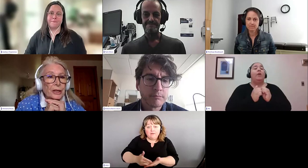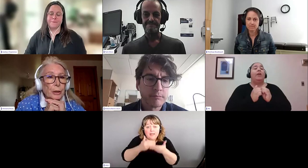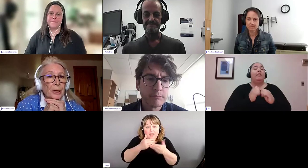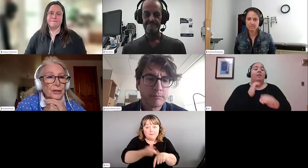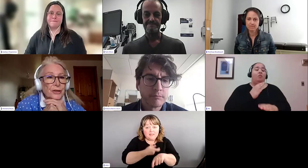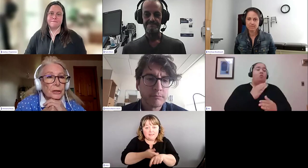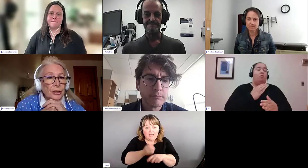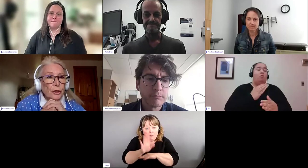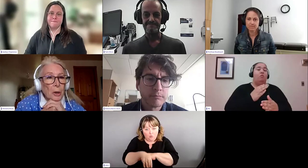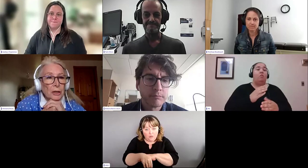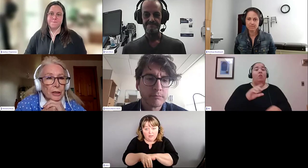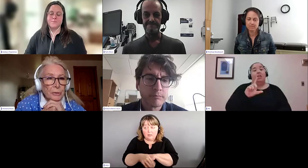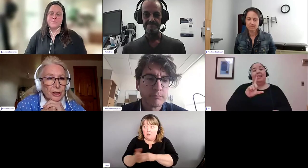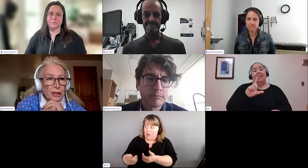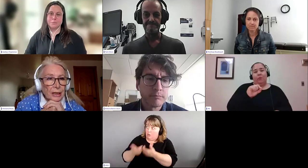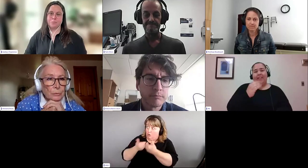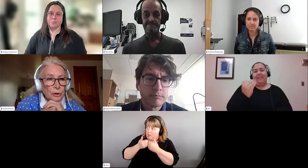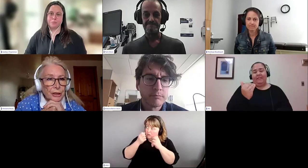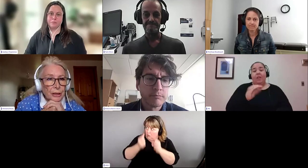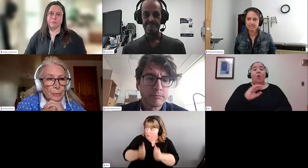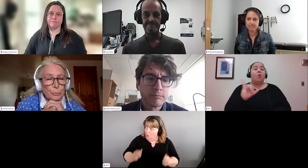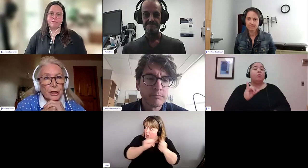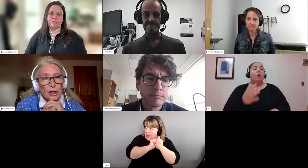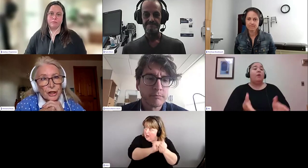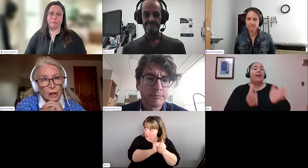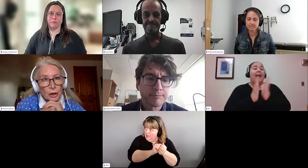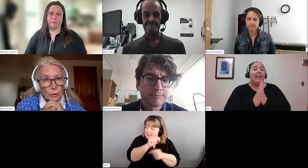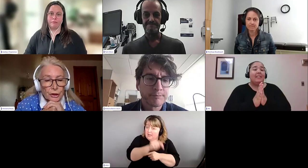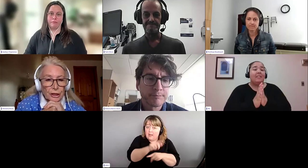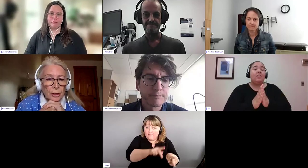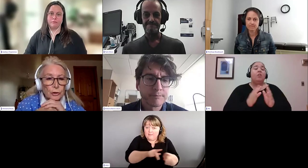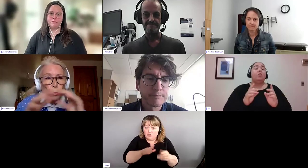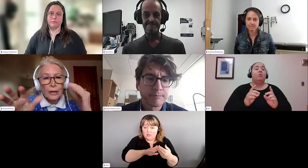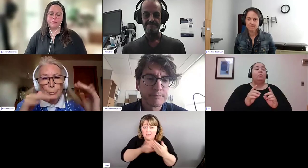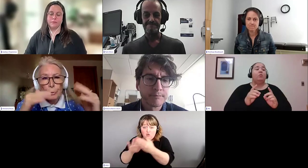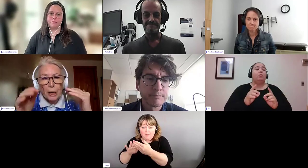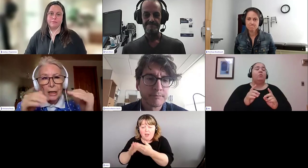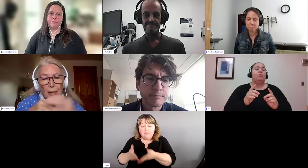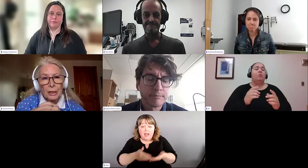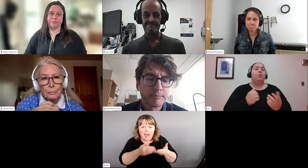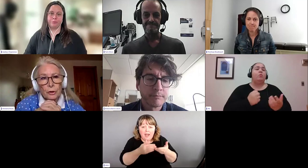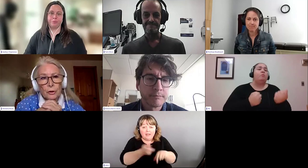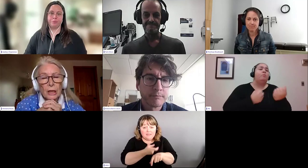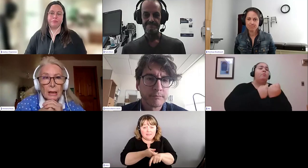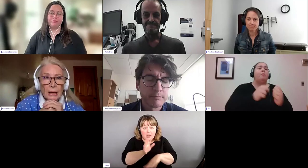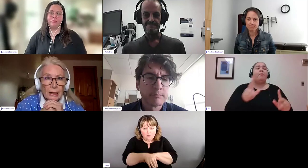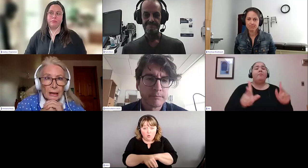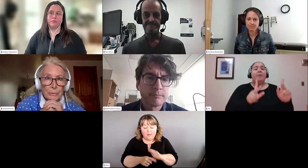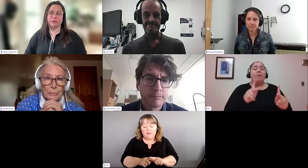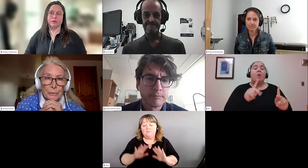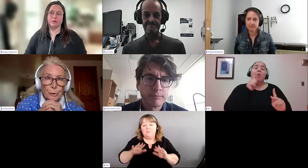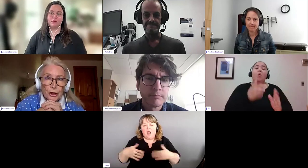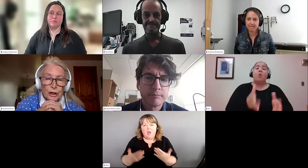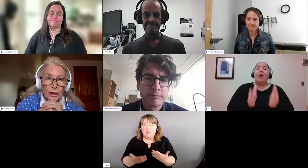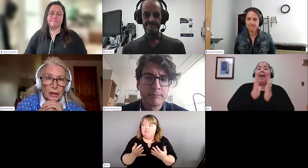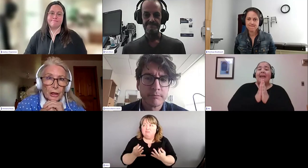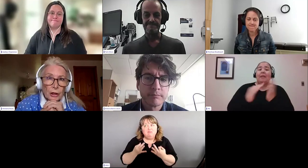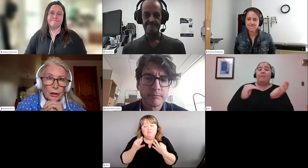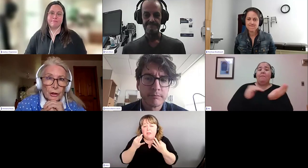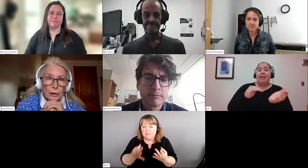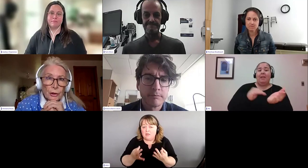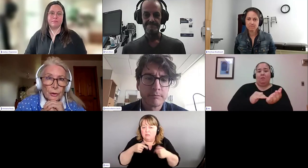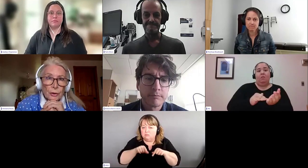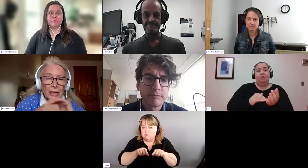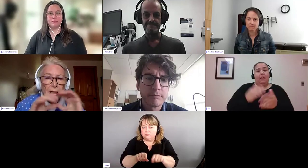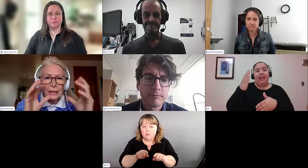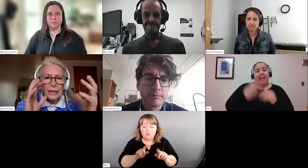was also asked to accompany people who asked for medical end-of-life. And when I met Antoine